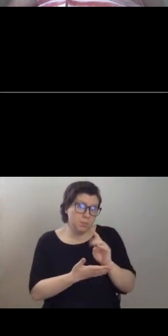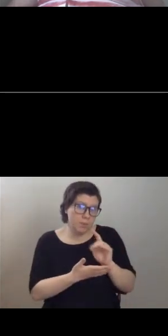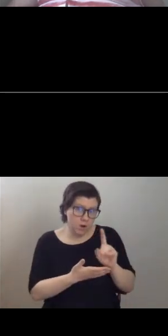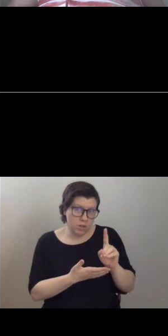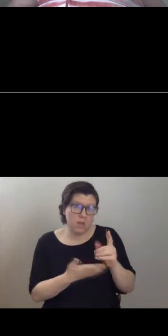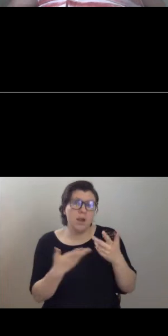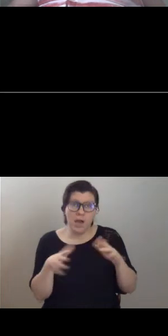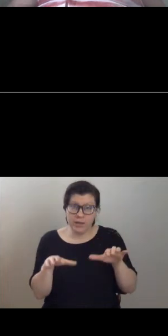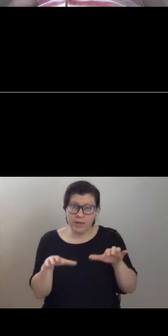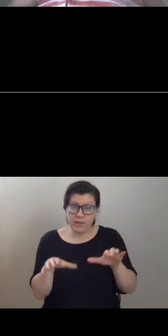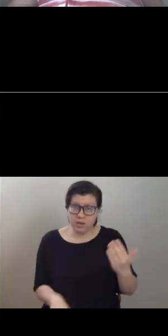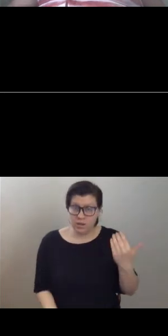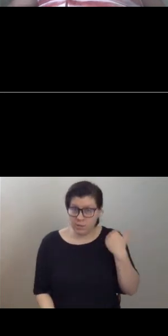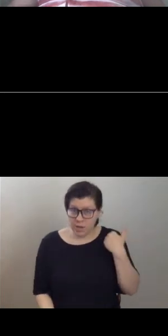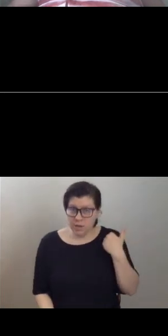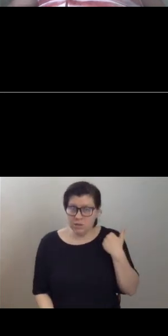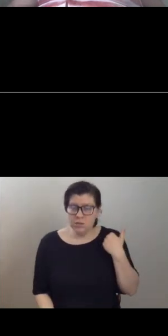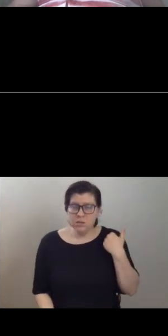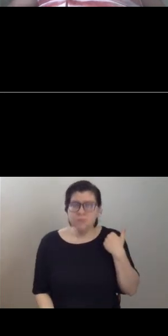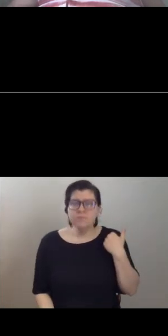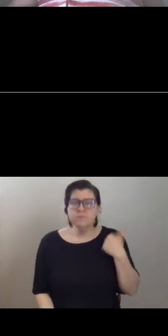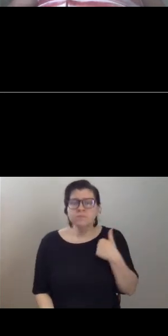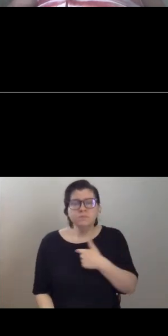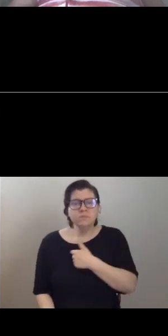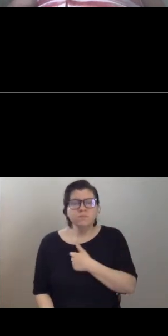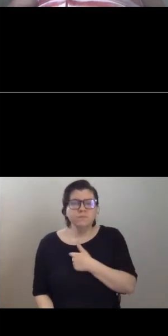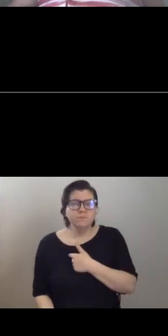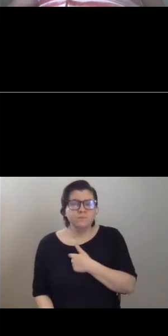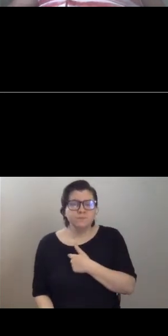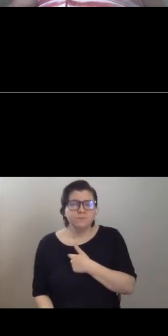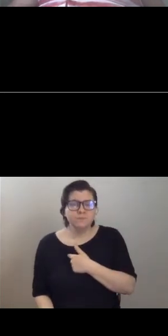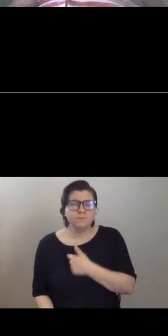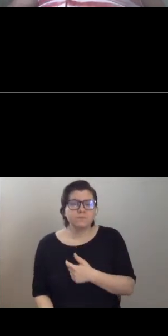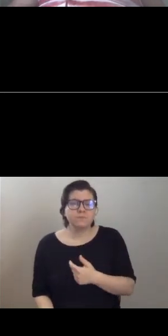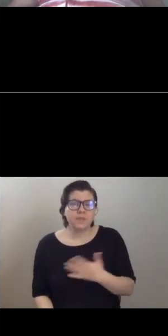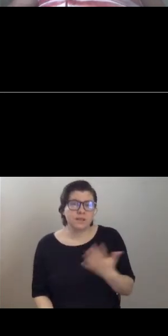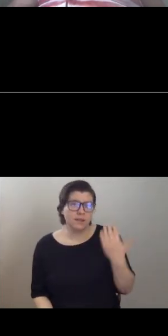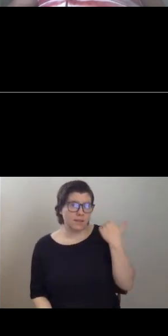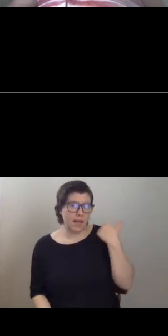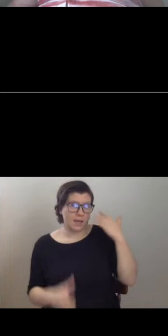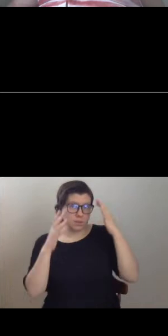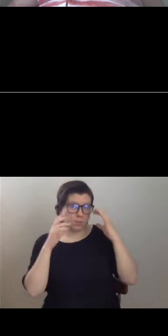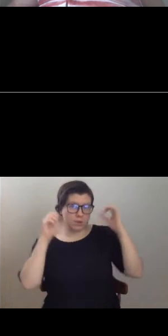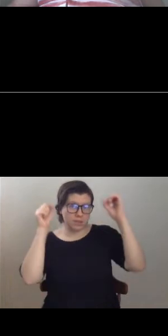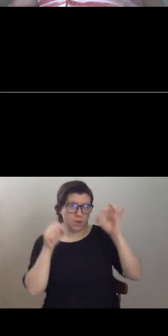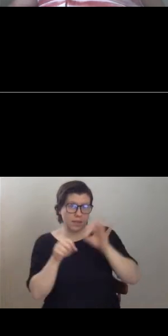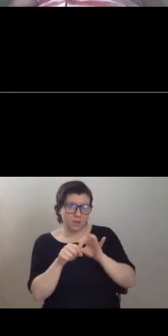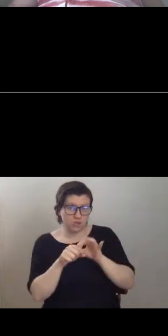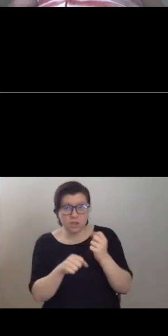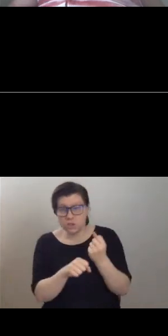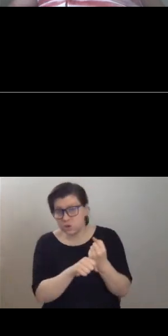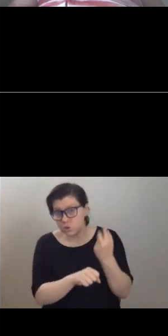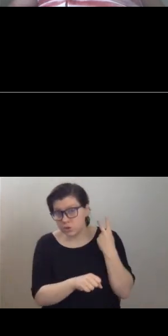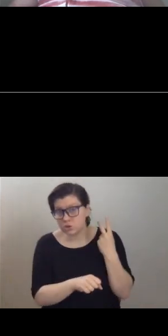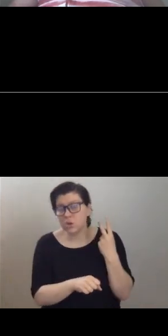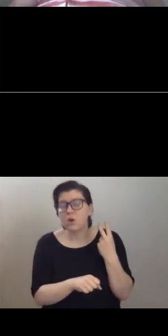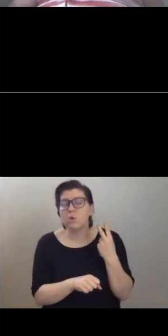in the past is, we last presidential election and even 2 years ago,